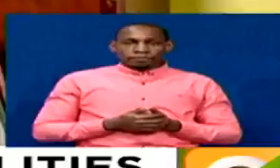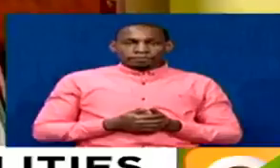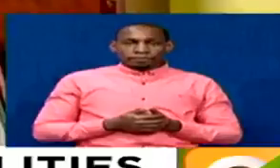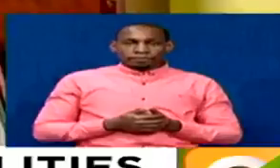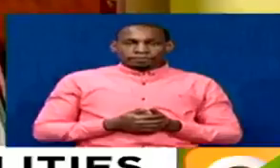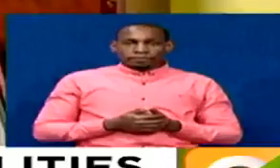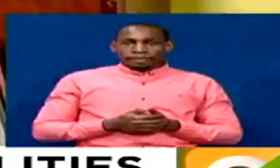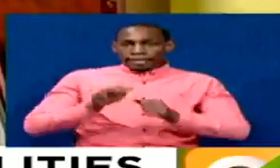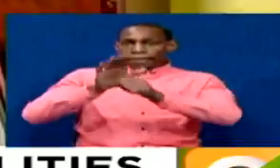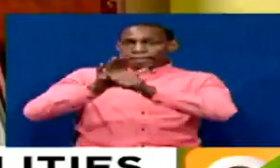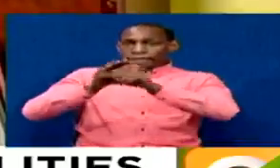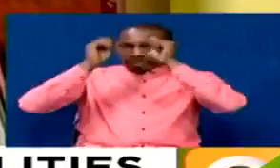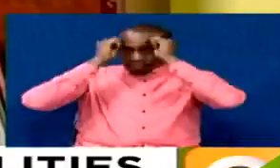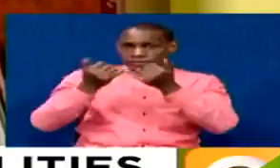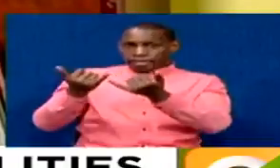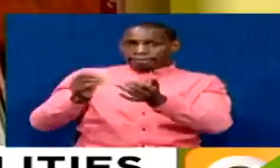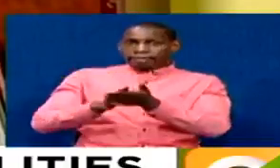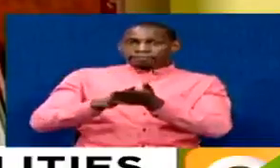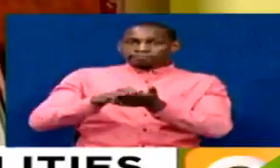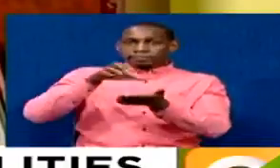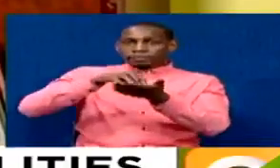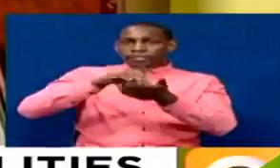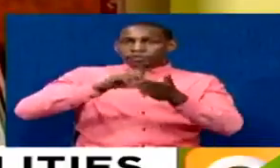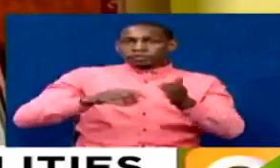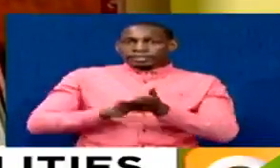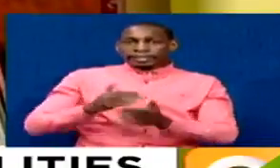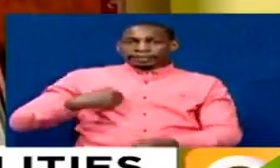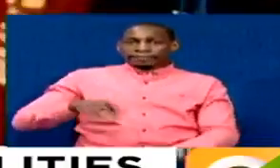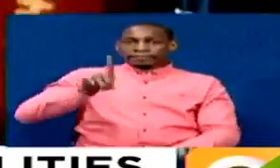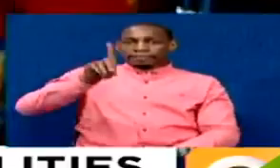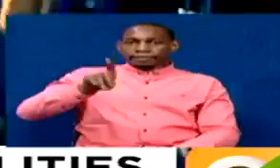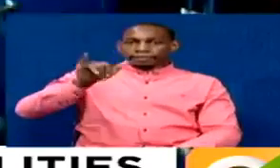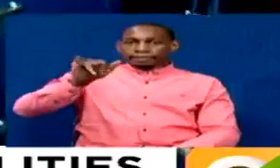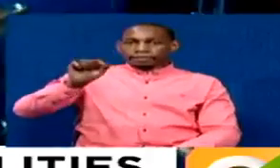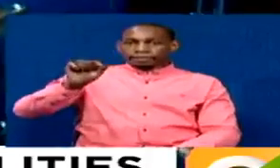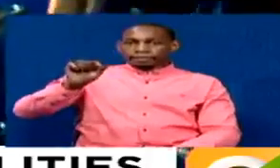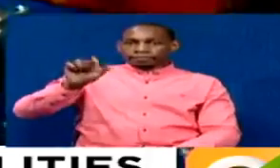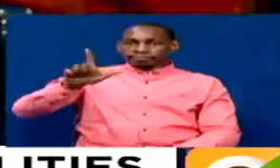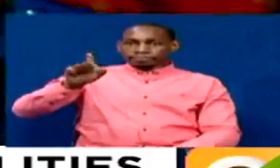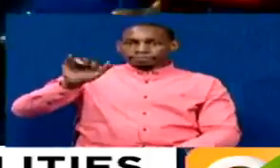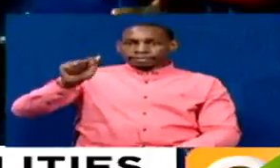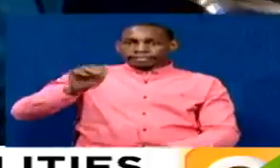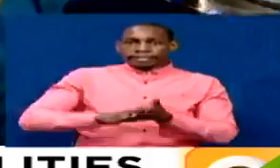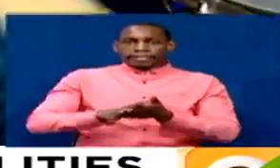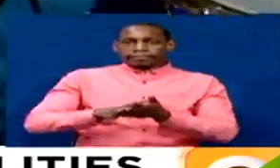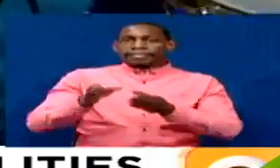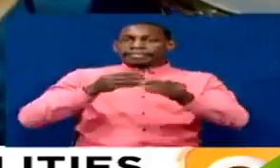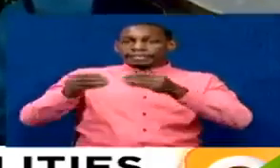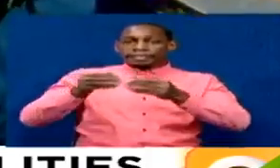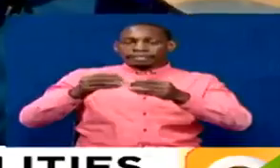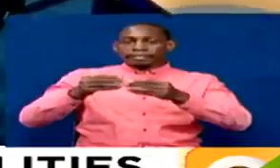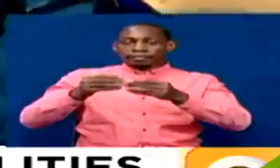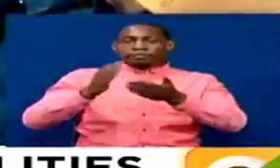Bulk of our students here have a condition called dyslexia. It's the most prevalent learning disability and one of